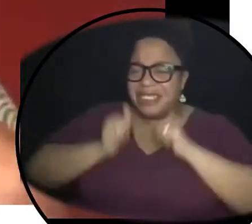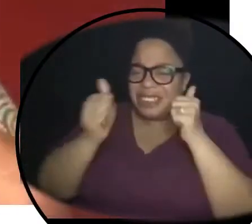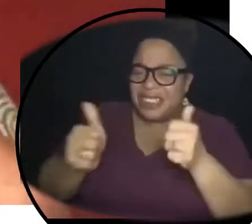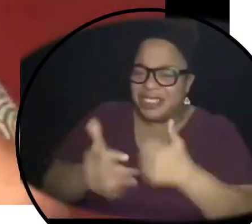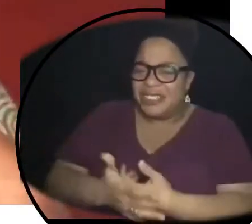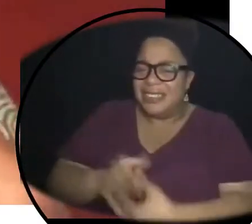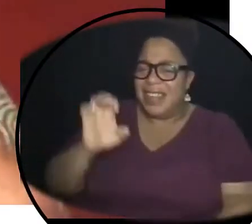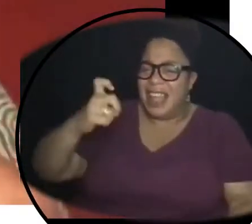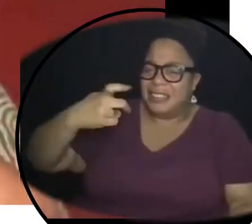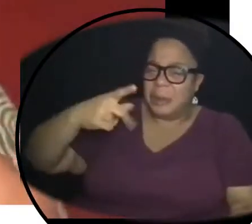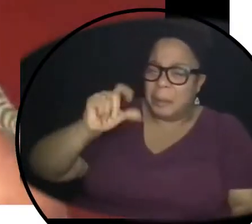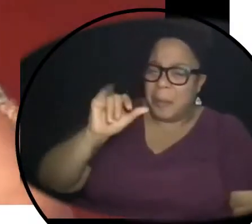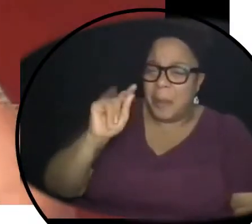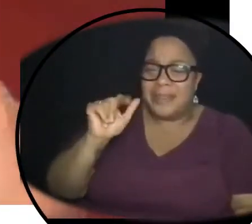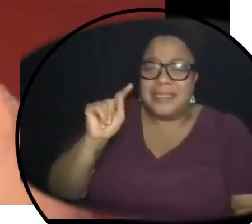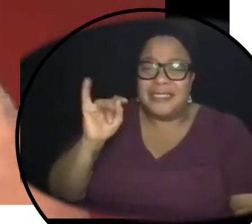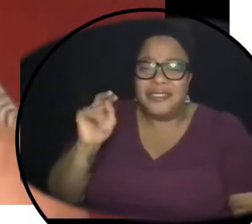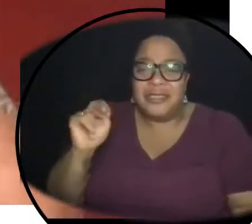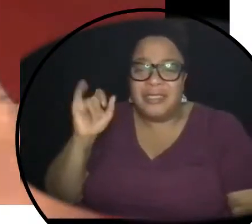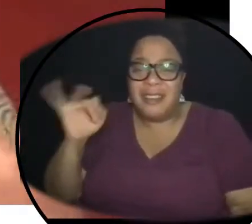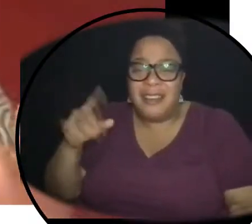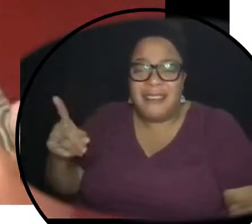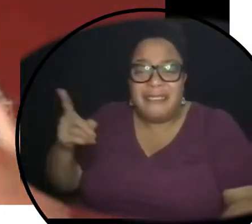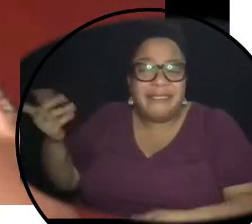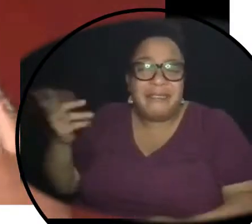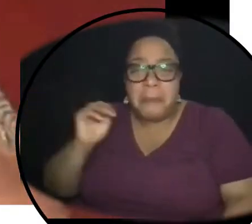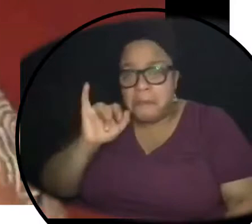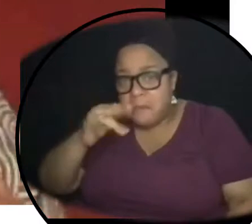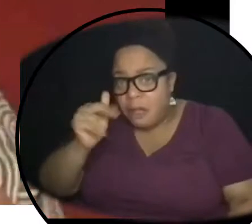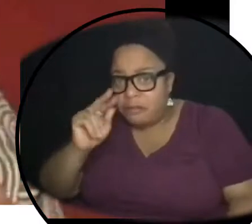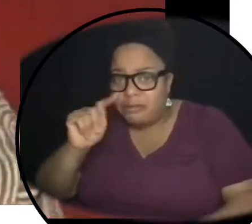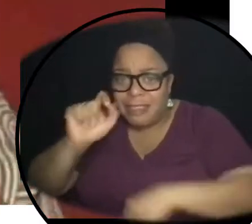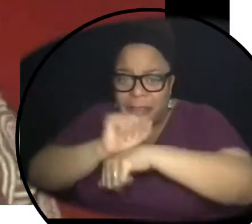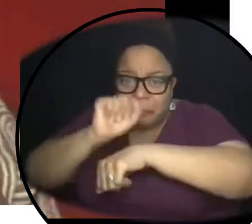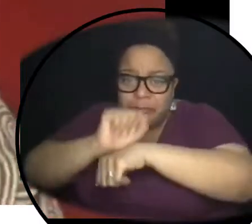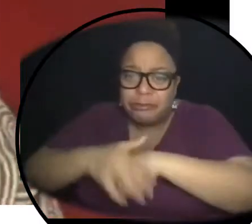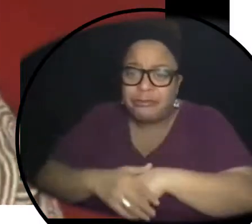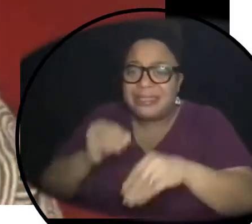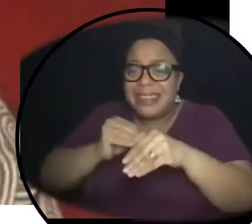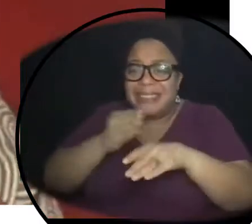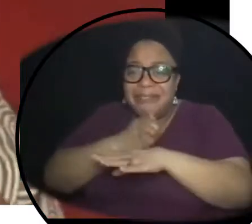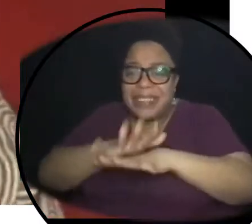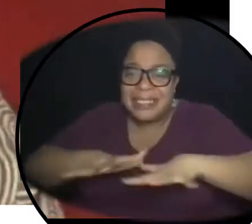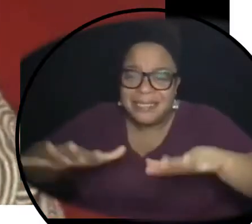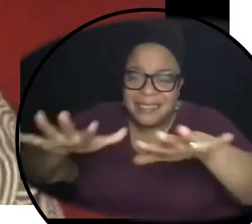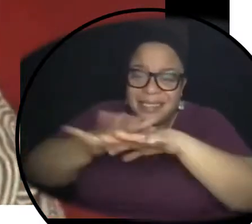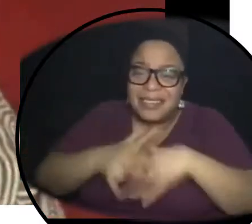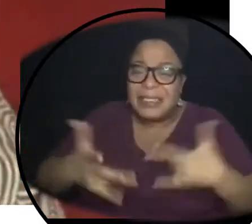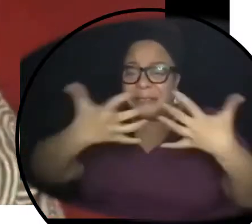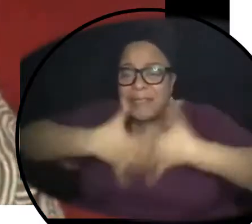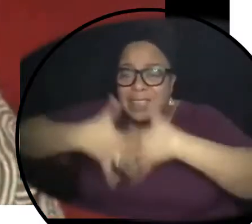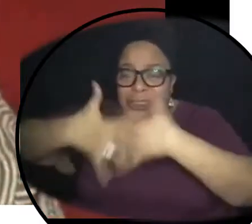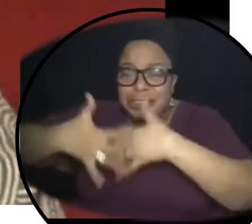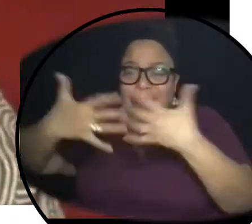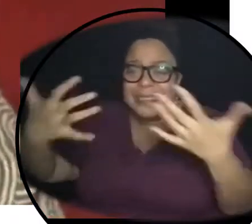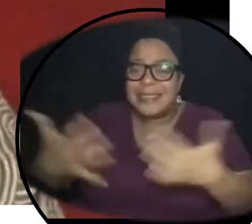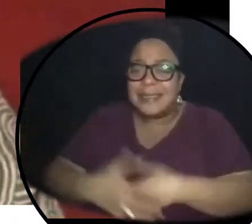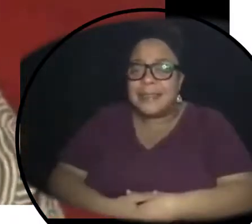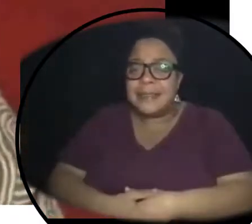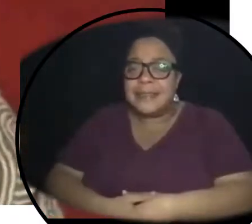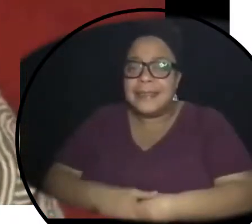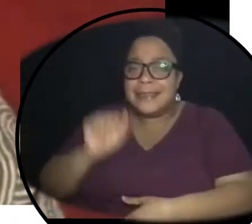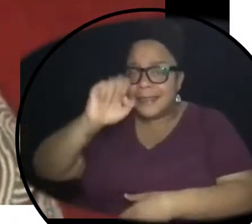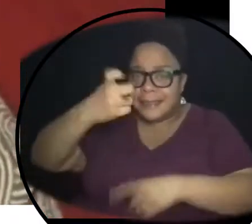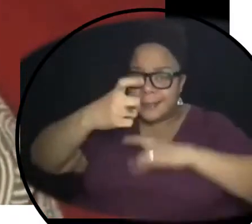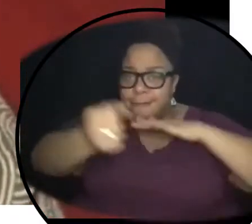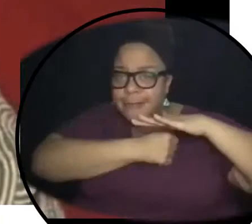we're trying to do is raise awareness to these issues by insisting in the fact that these are